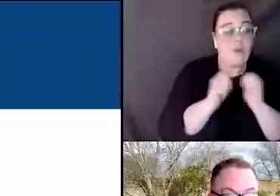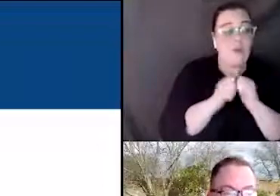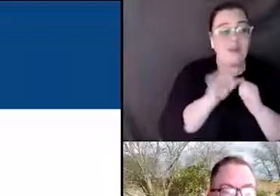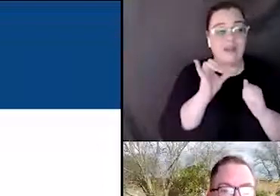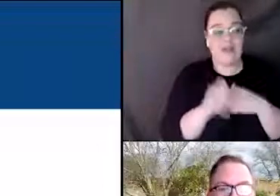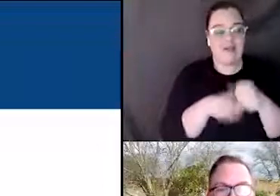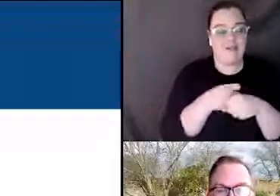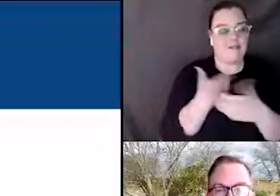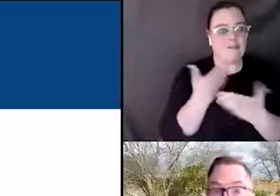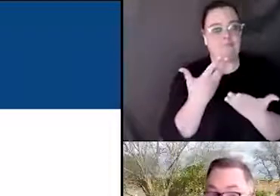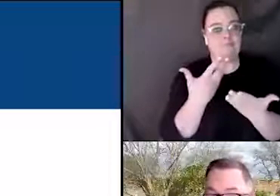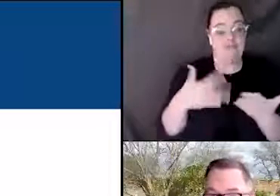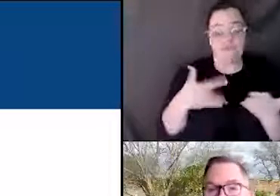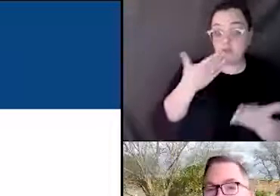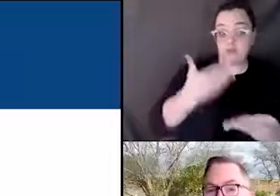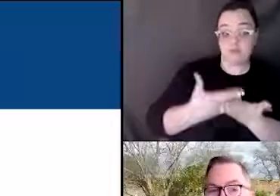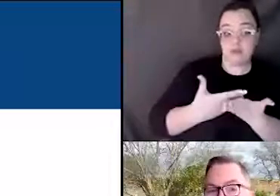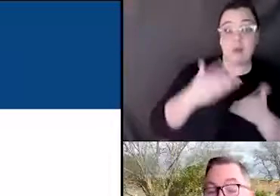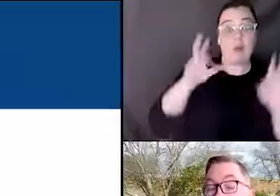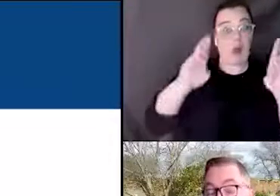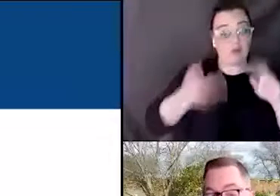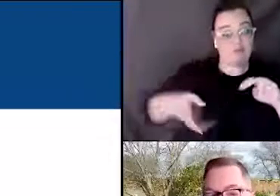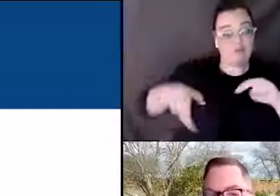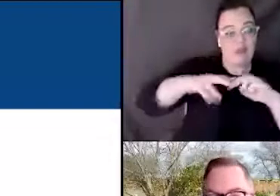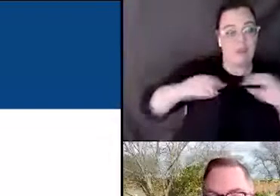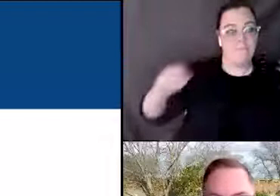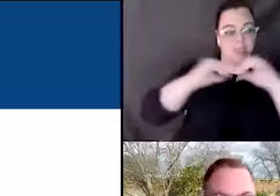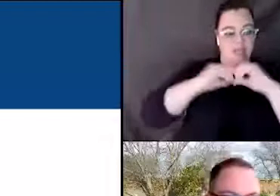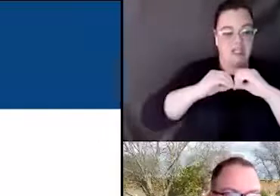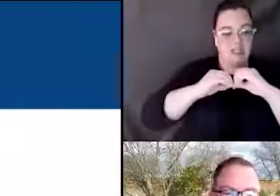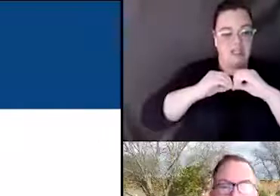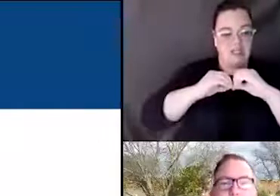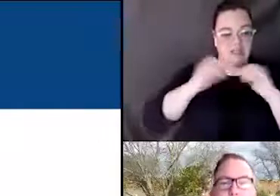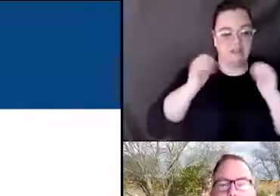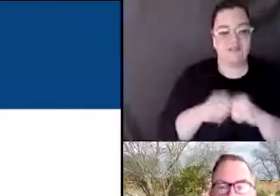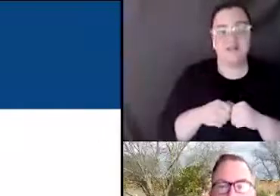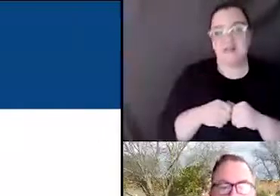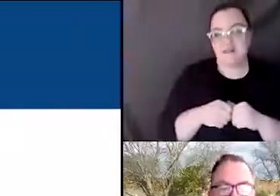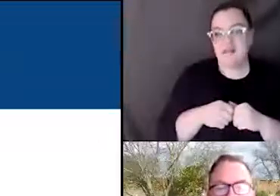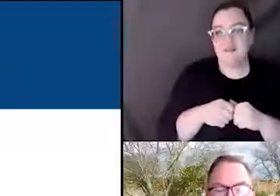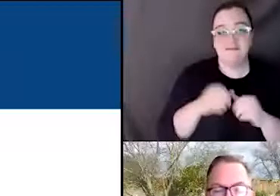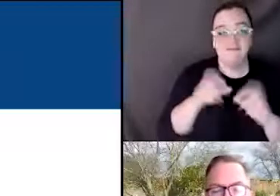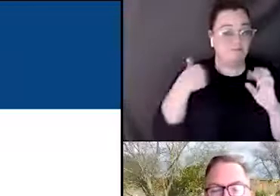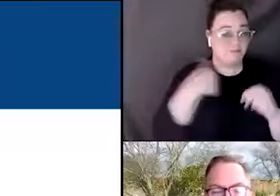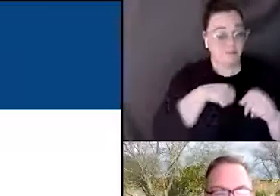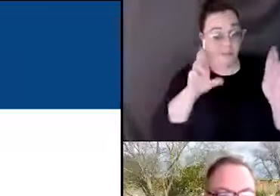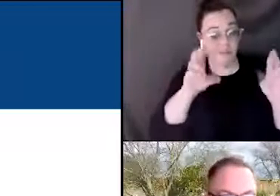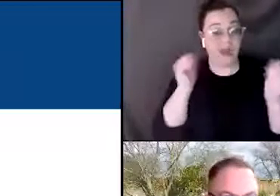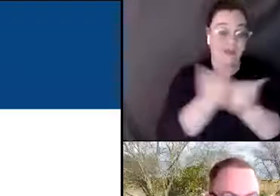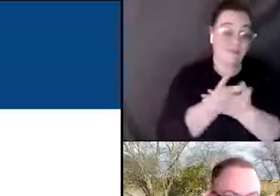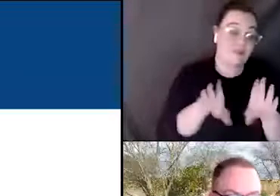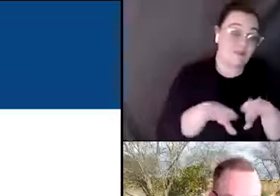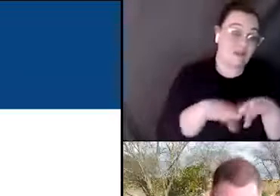pretty good. We hope to be more this year. We hoped that everything would be kind of back to being able to have everyone in person